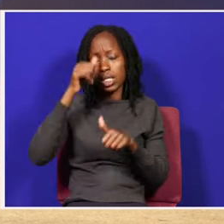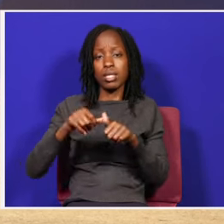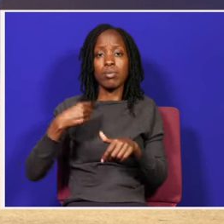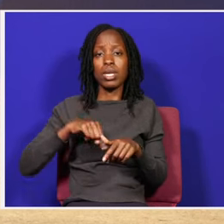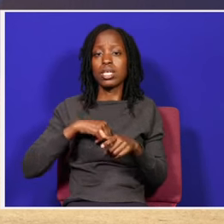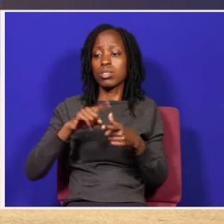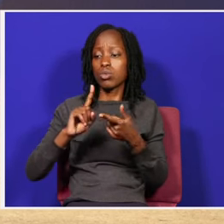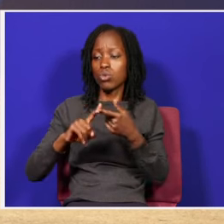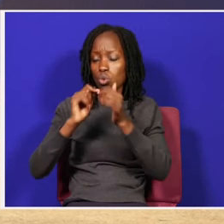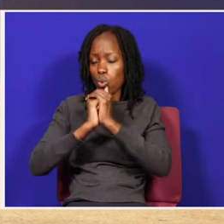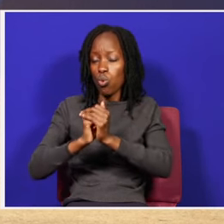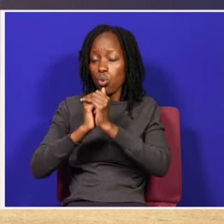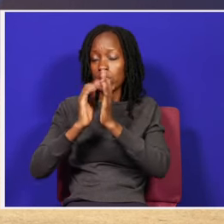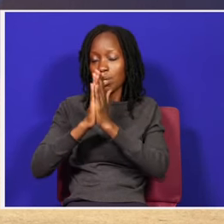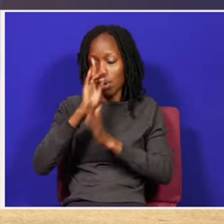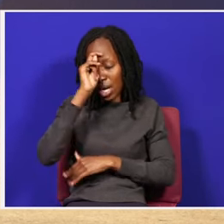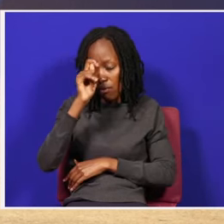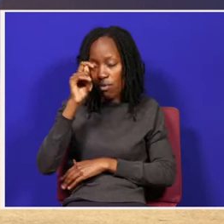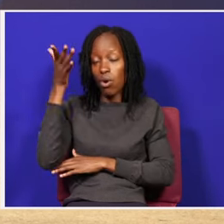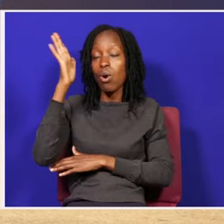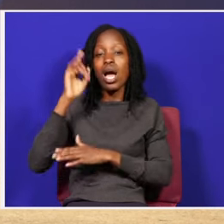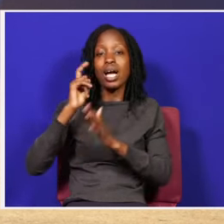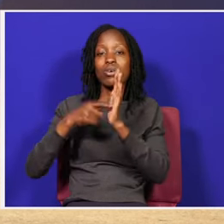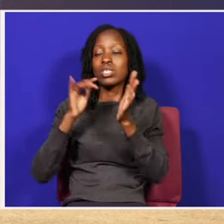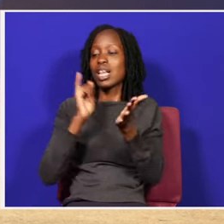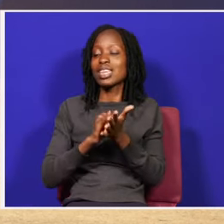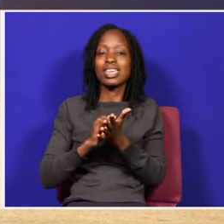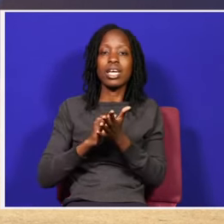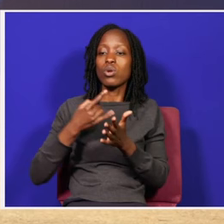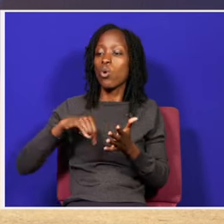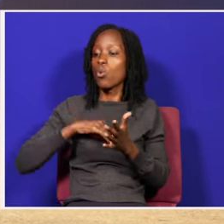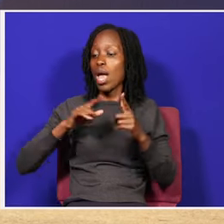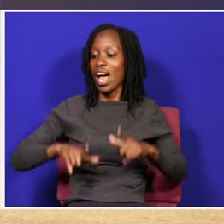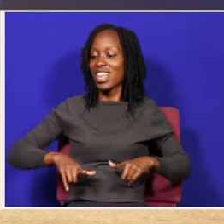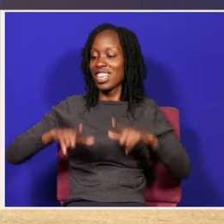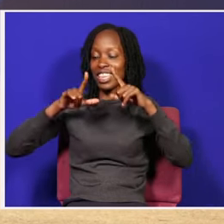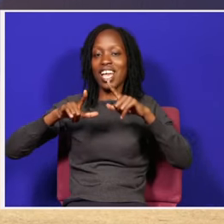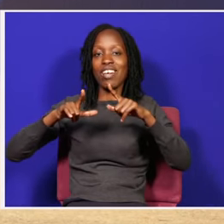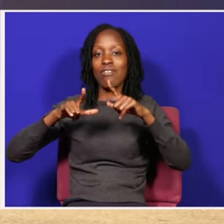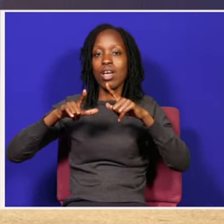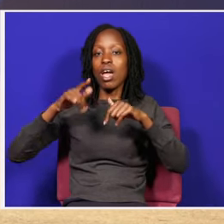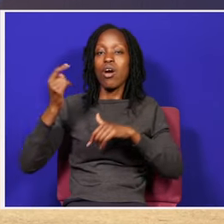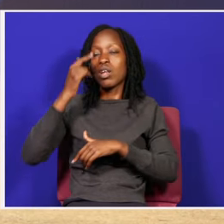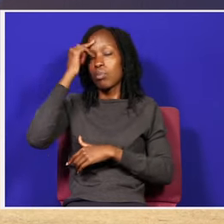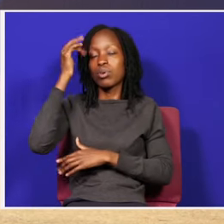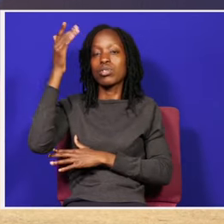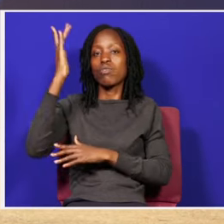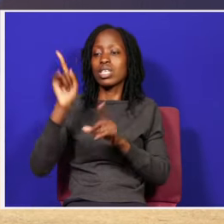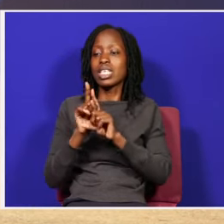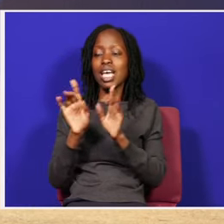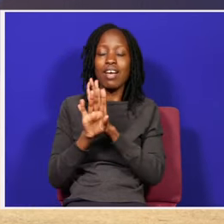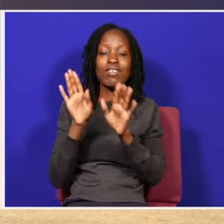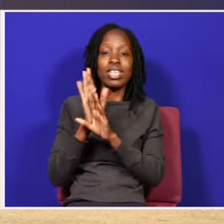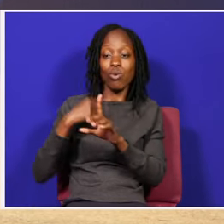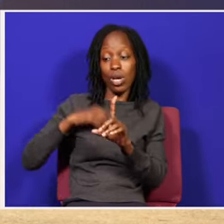worship or fear God. Recognize that none of us would be here. None of us would have accomplished the things that we accomplished in 2023.